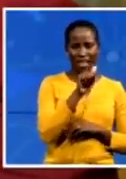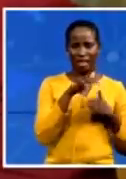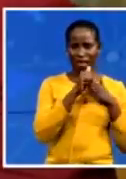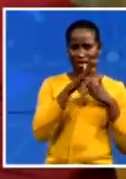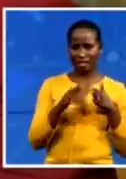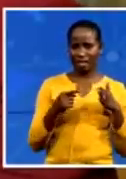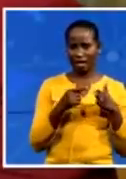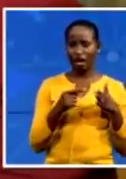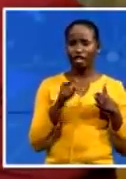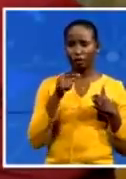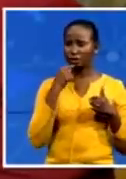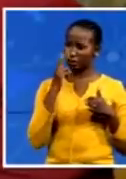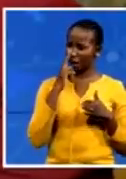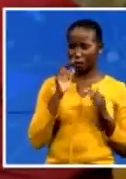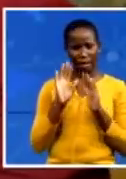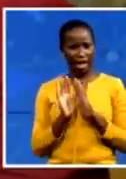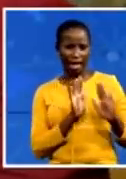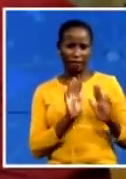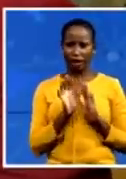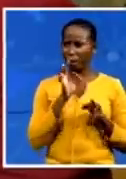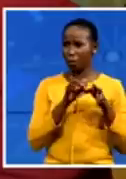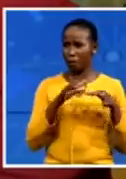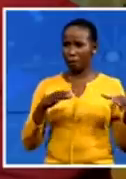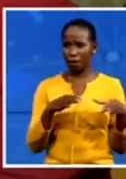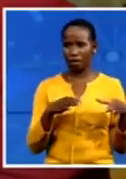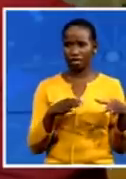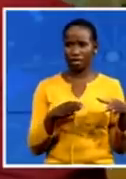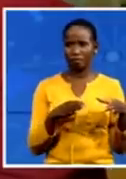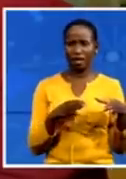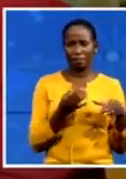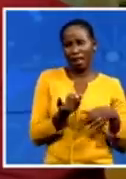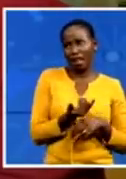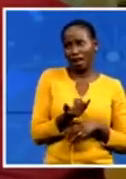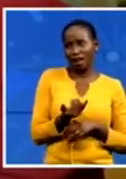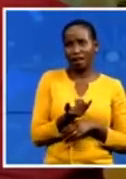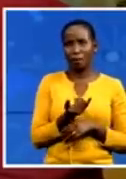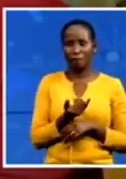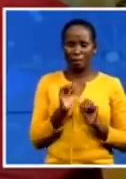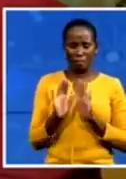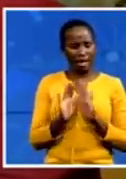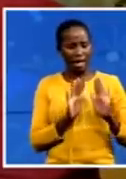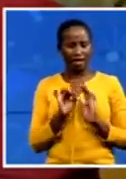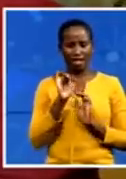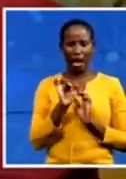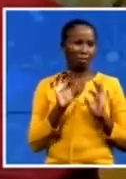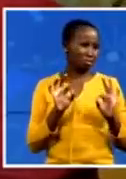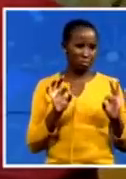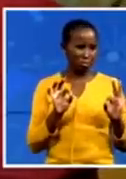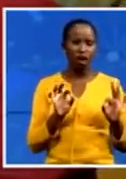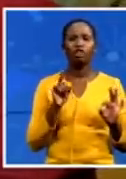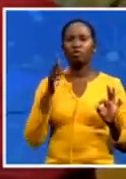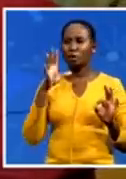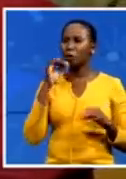as a cult-like behavior, and you spoke about fear and the politicizing of